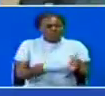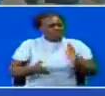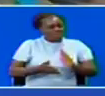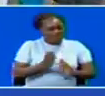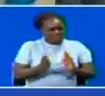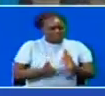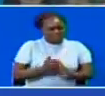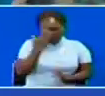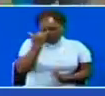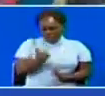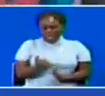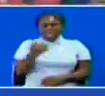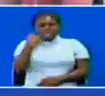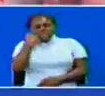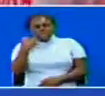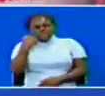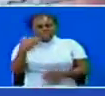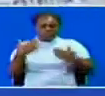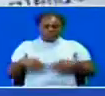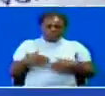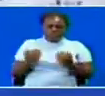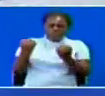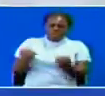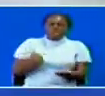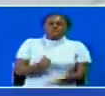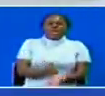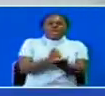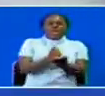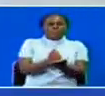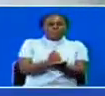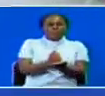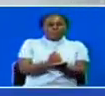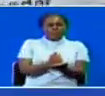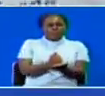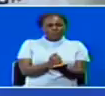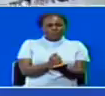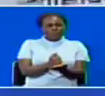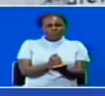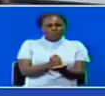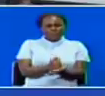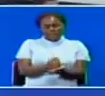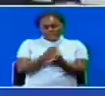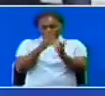quickly for the sake of those who desperately need critical medical assistance. Timothy Otieno,